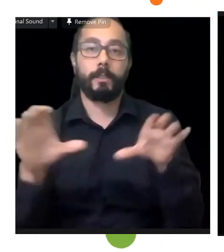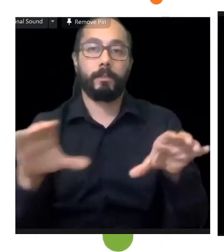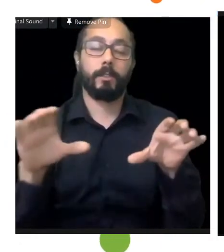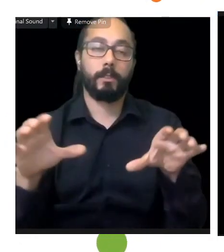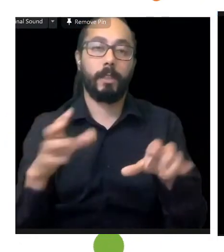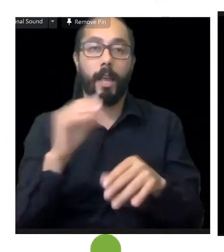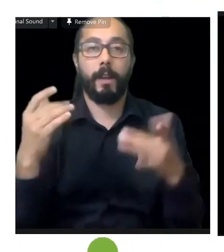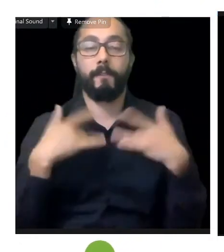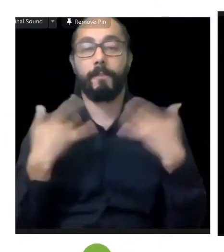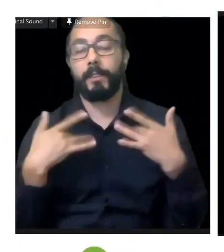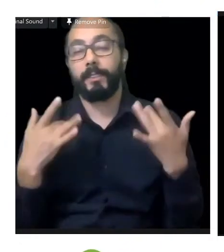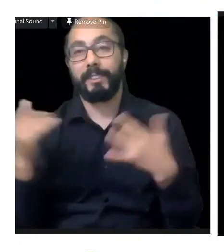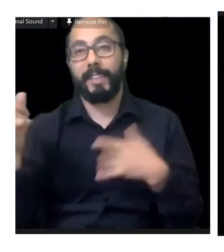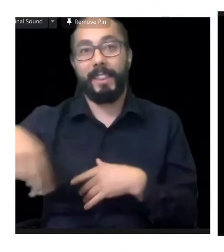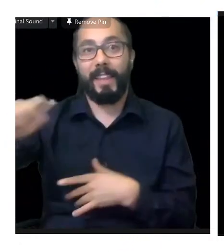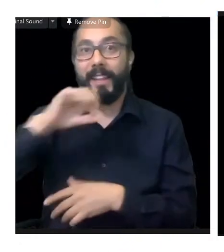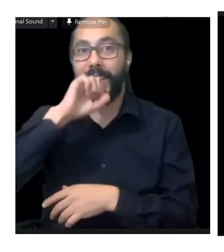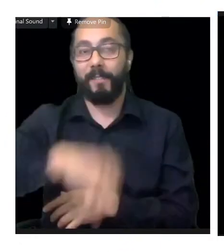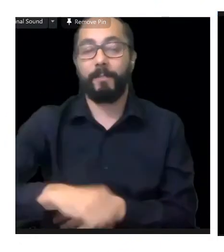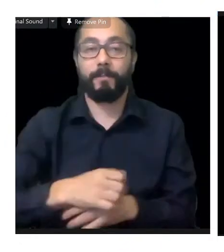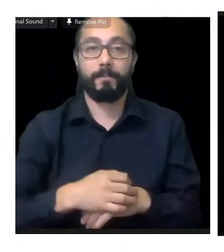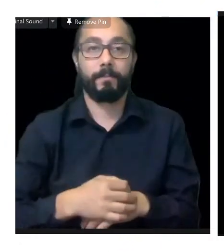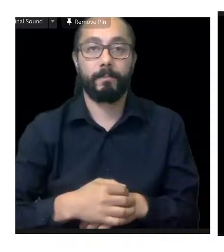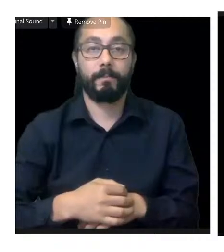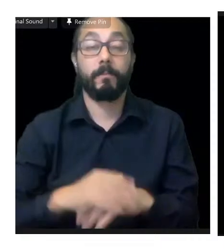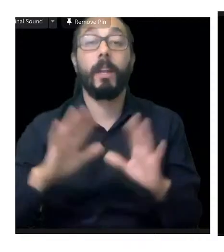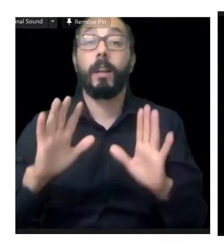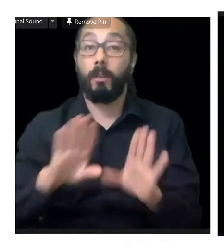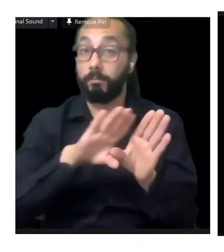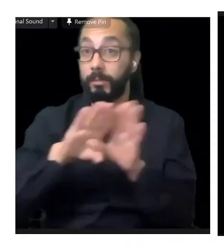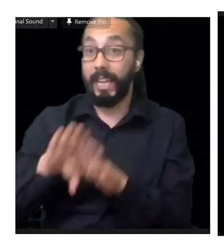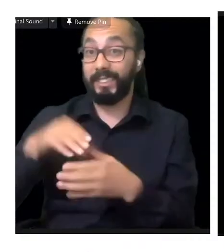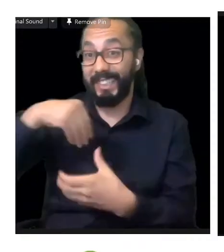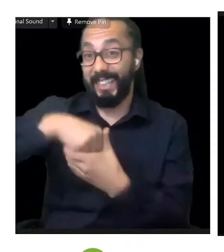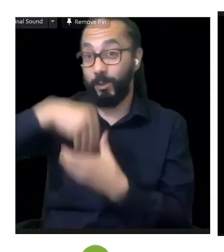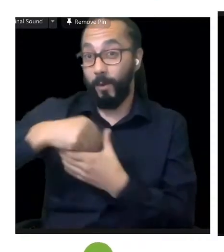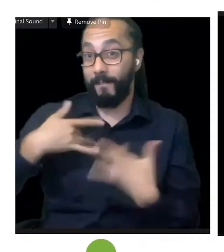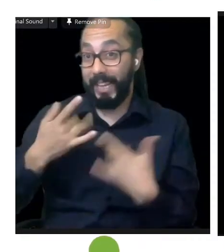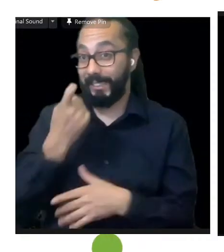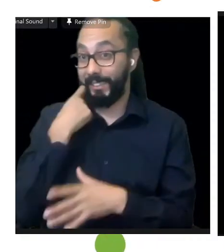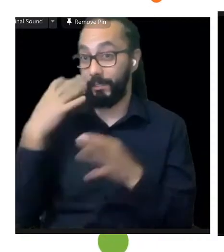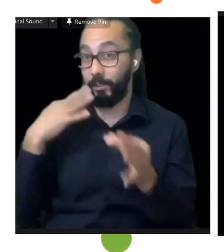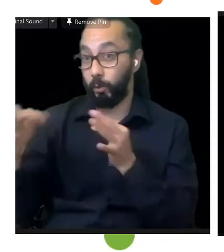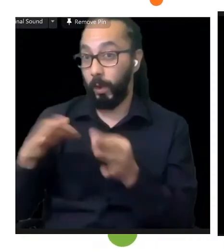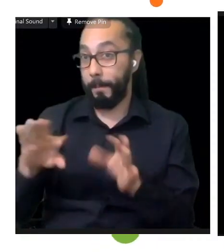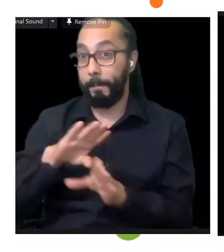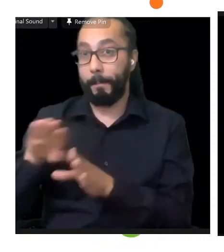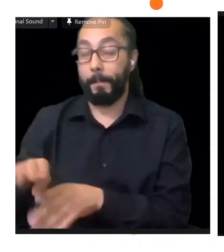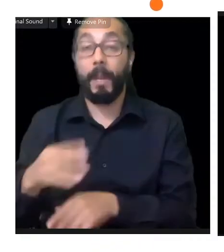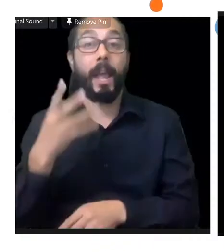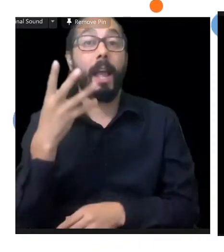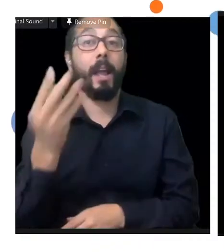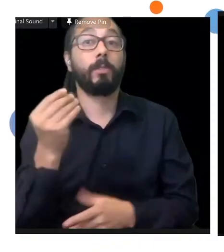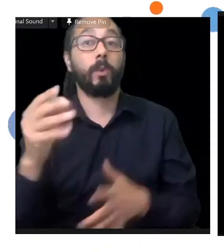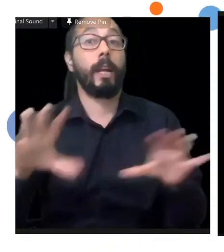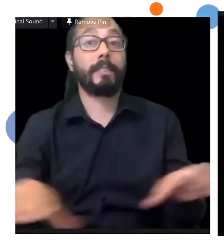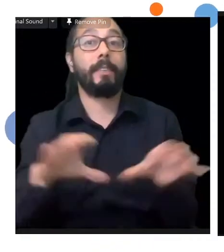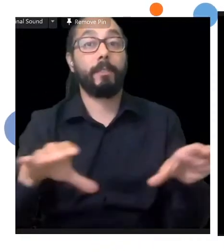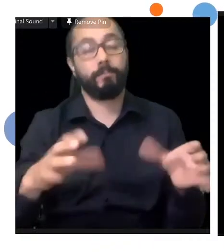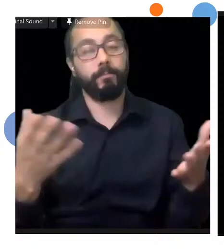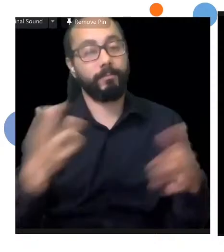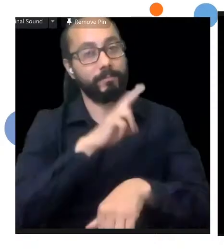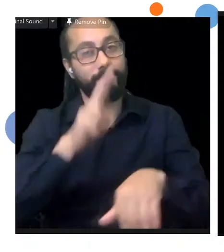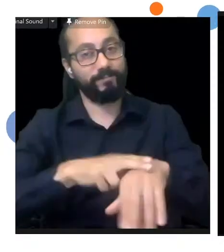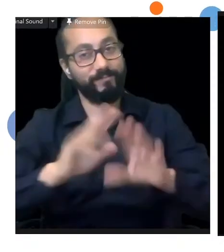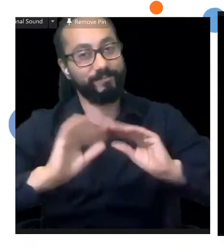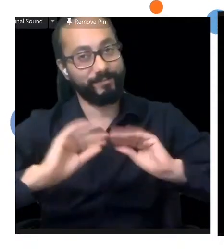so love. On the outdoor front, when it comes to outdoor cultural activities, no big surprise. Those Canadians that are